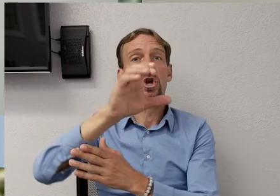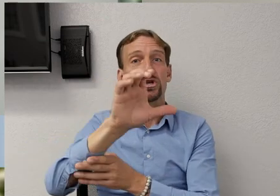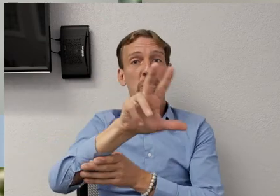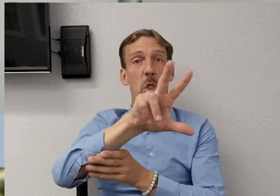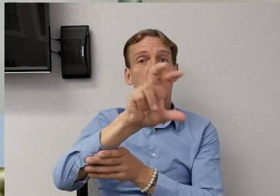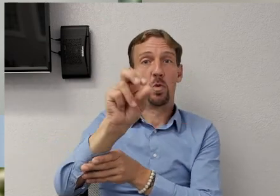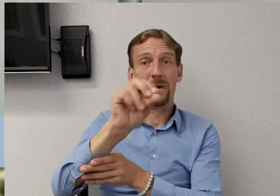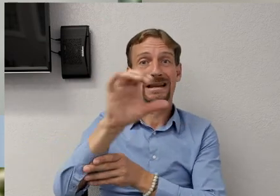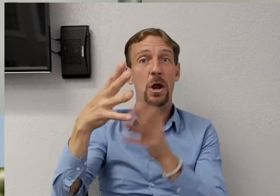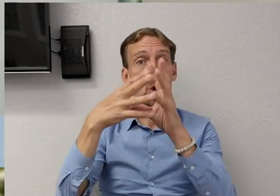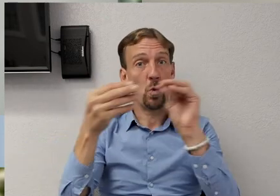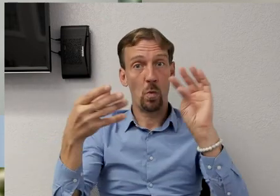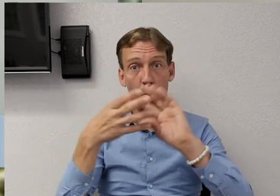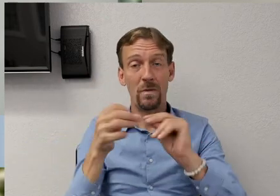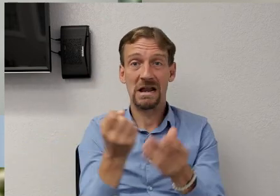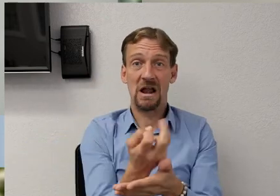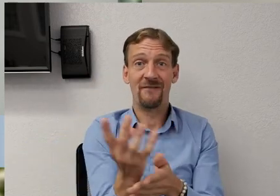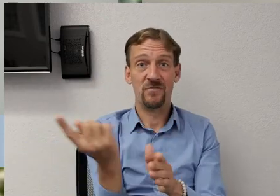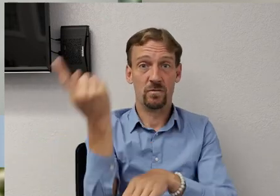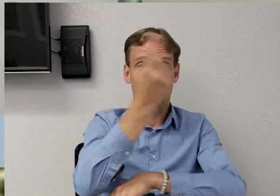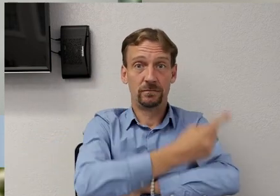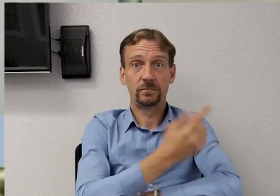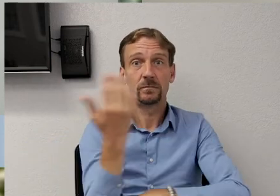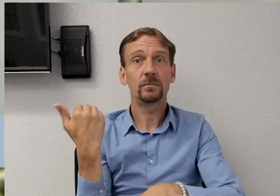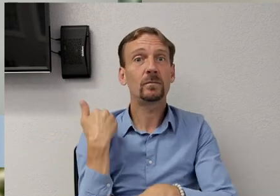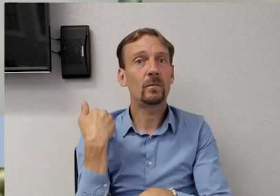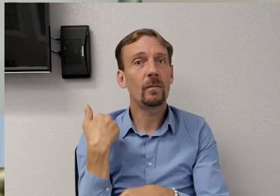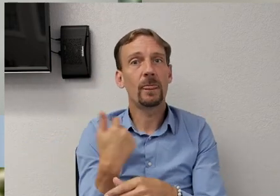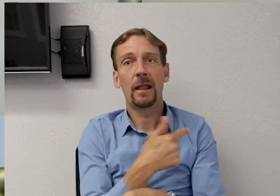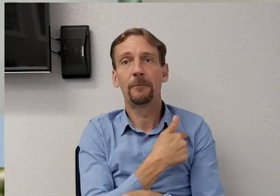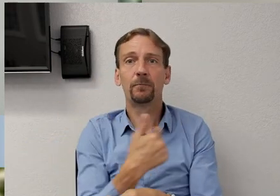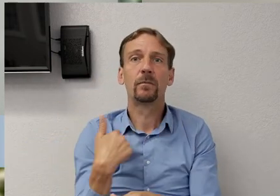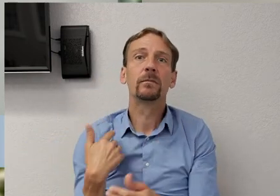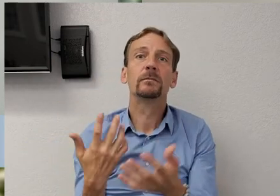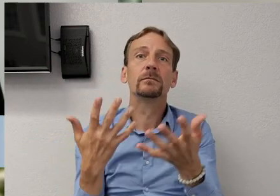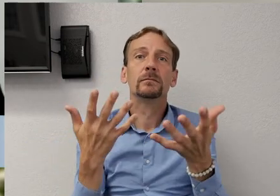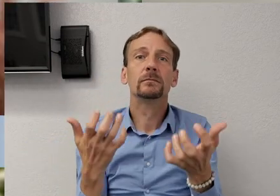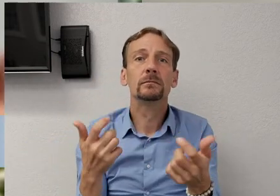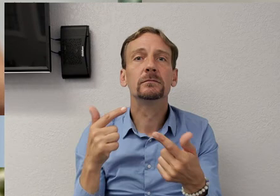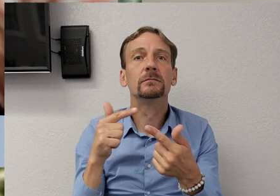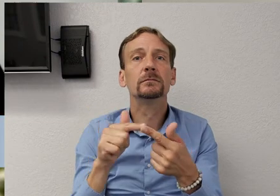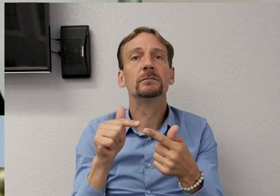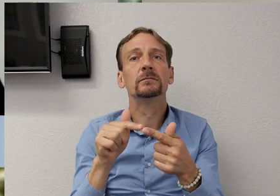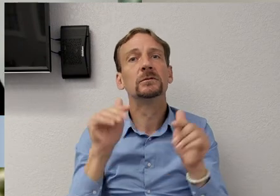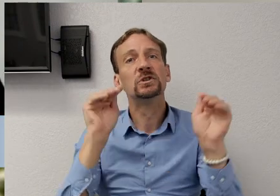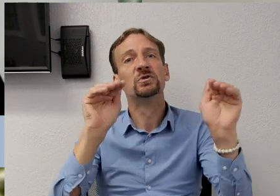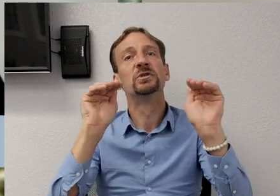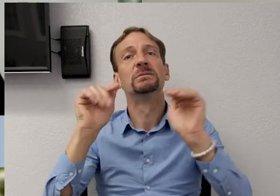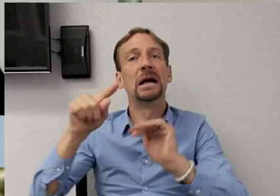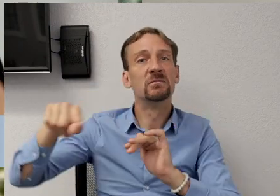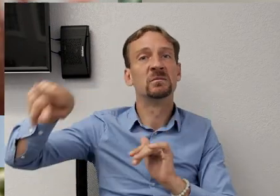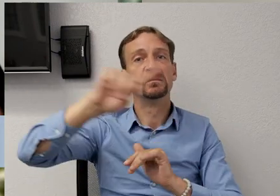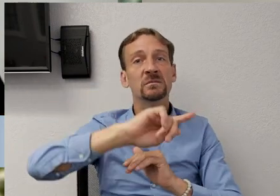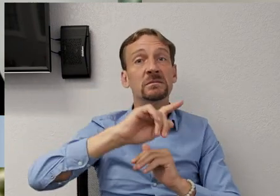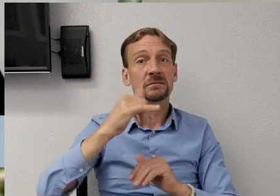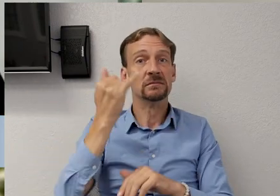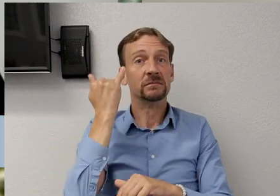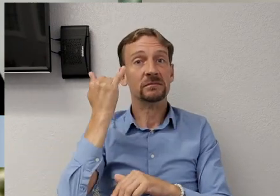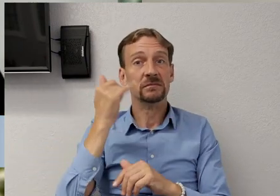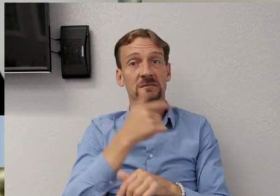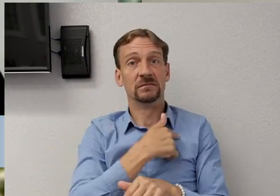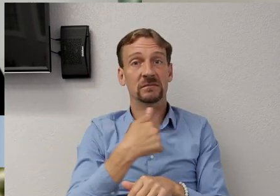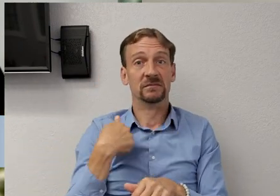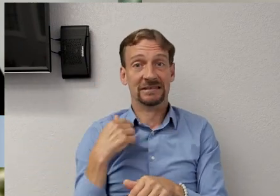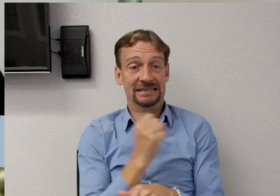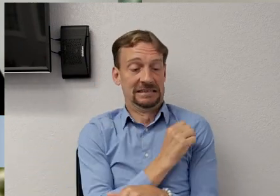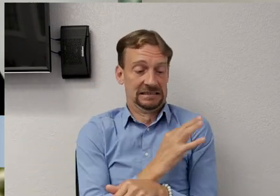story a few days ago, and we want to just remind the community that, you know, the well-being of our